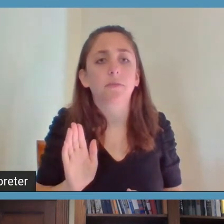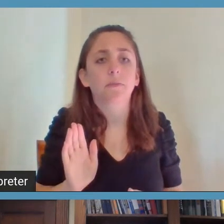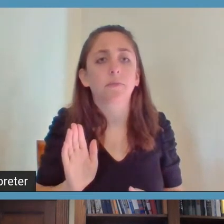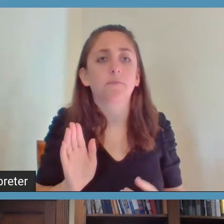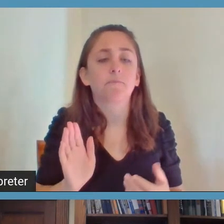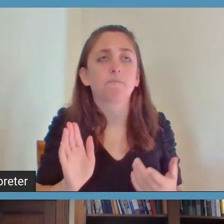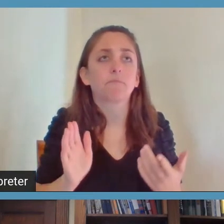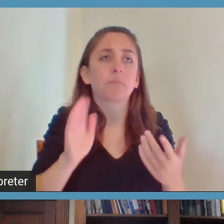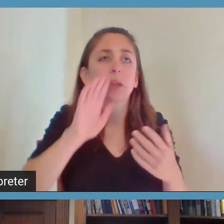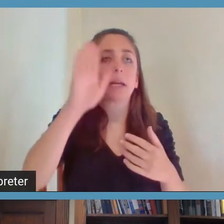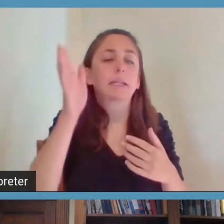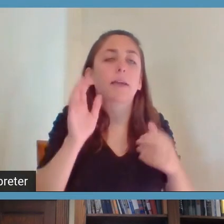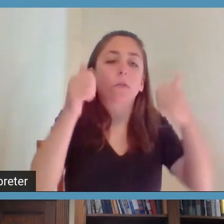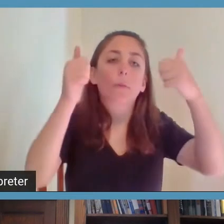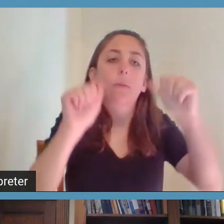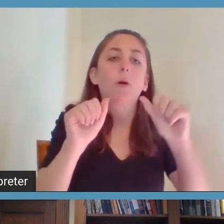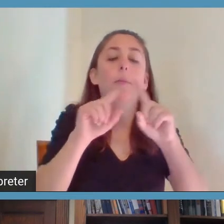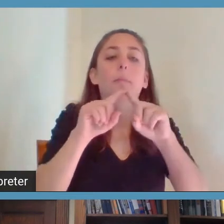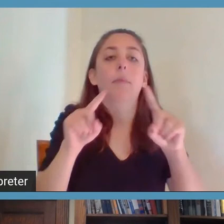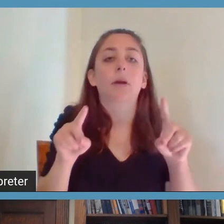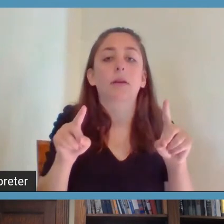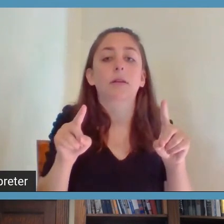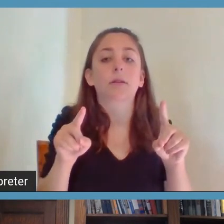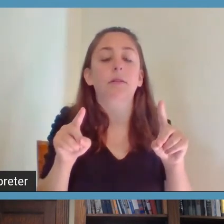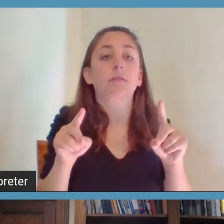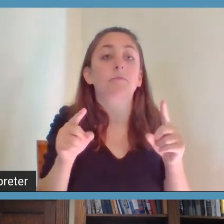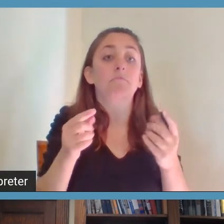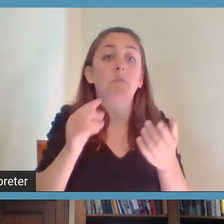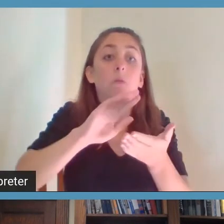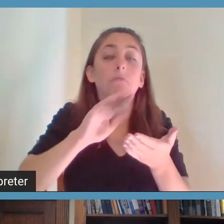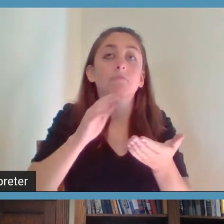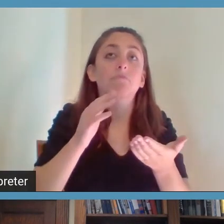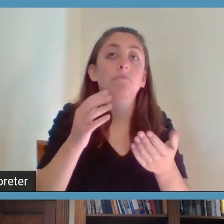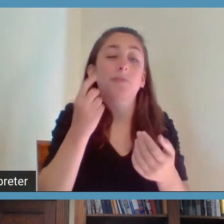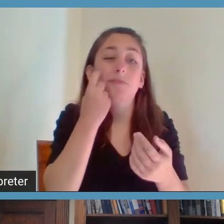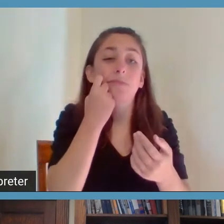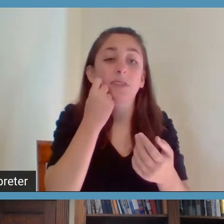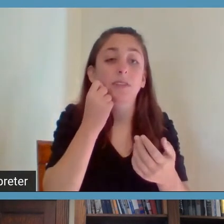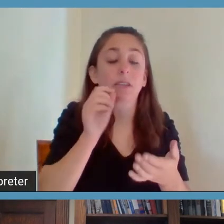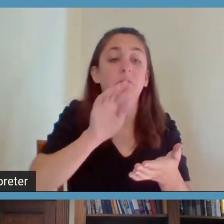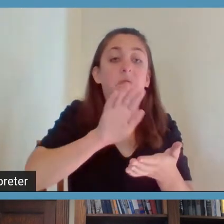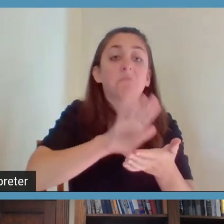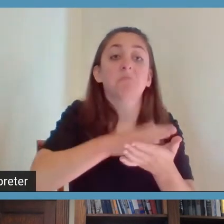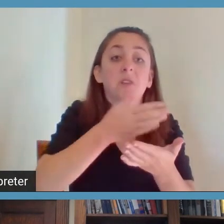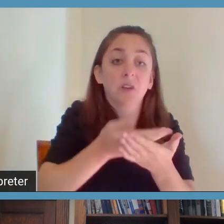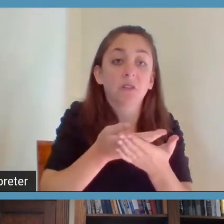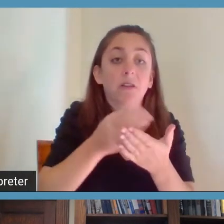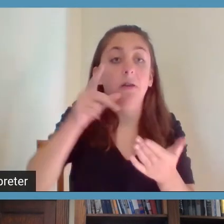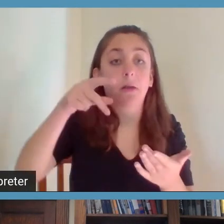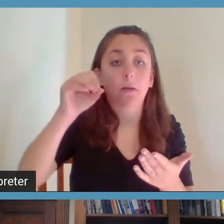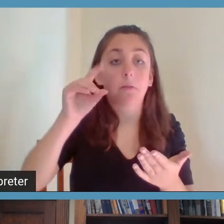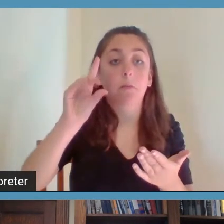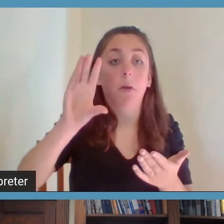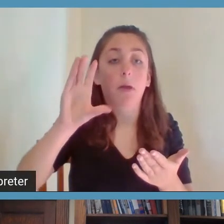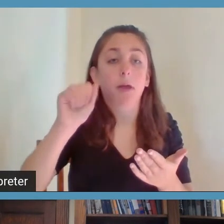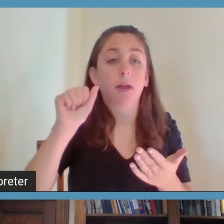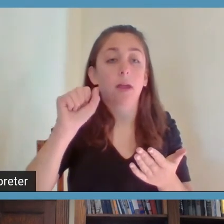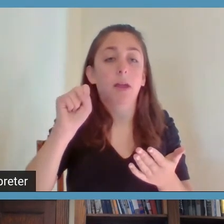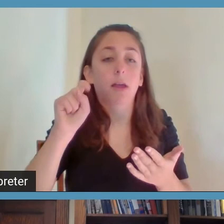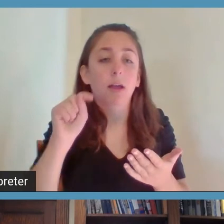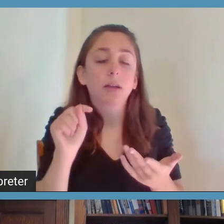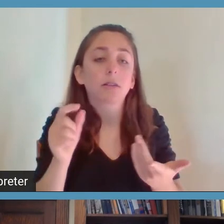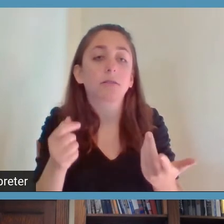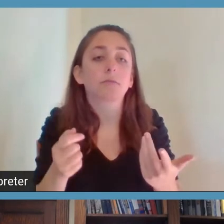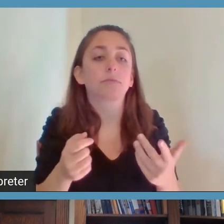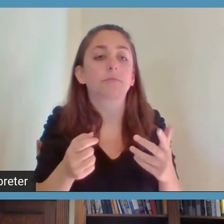did a sort of a cooking thing, and that was a lot of fun. And it really doesn't